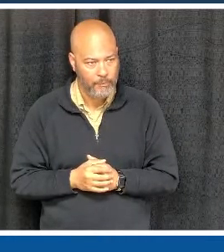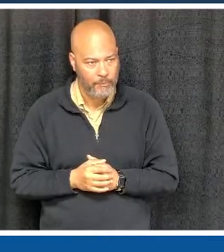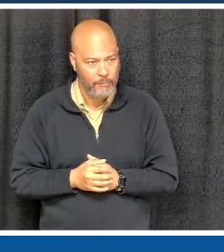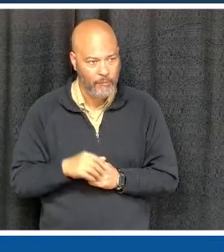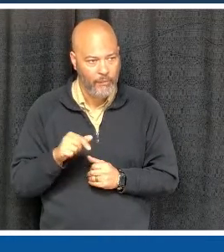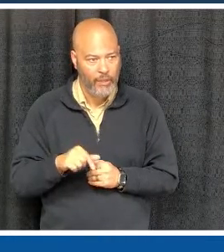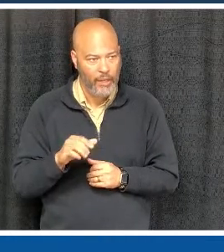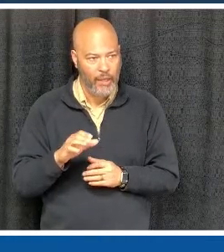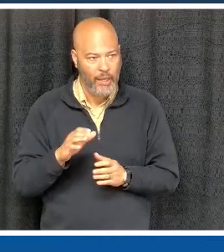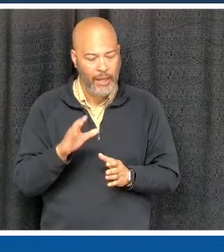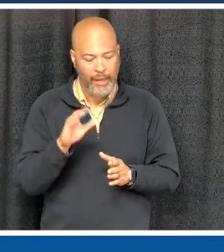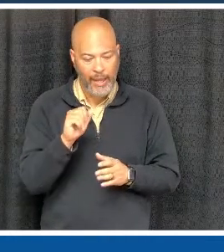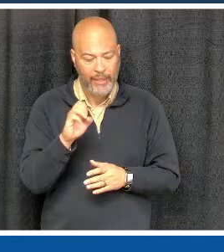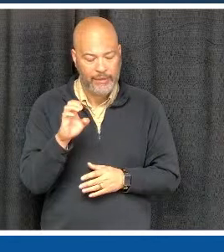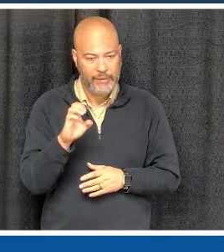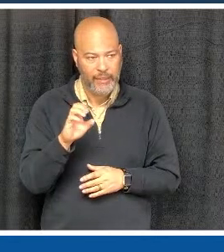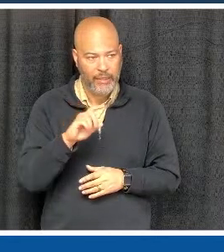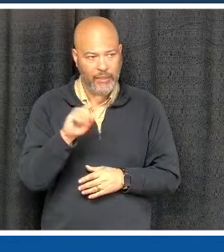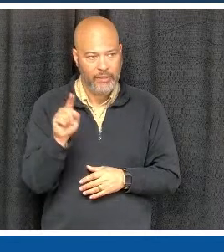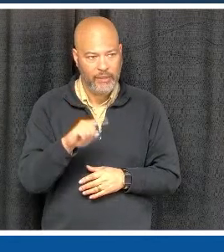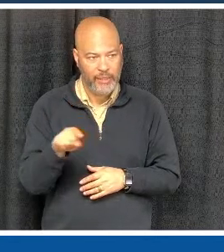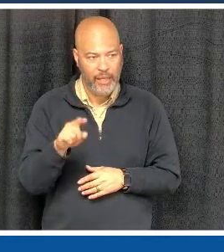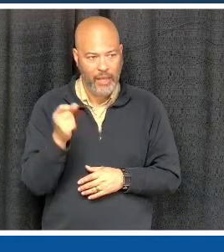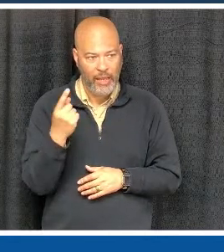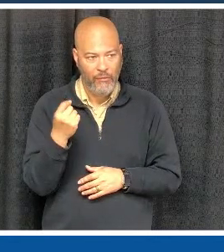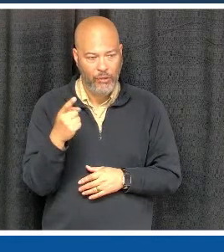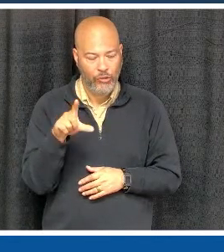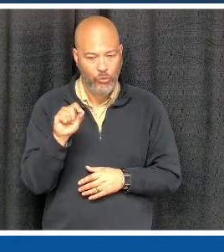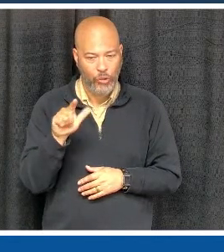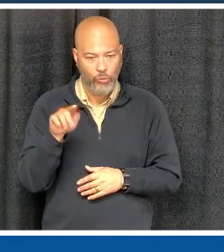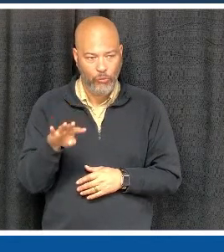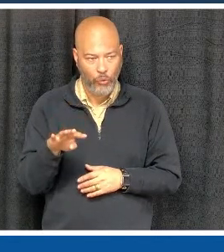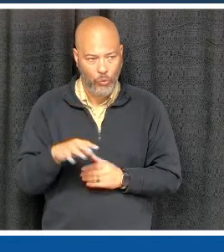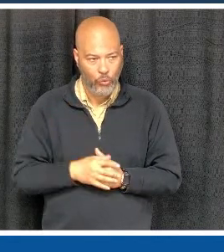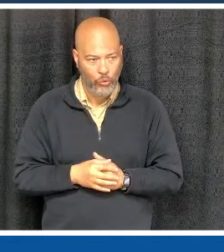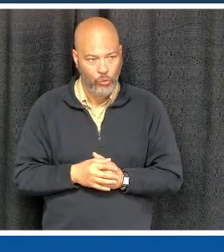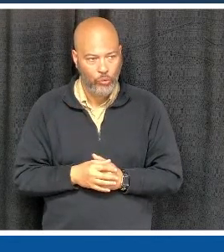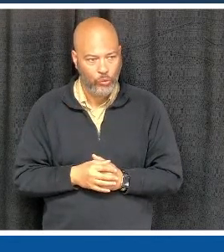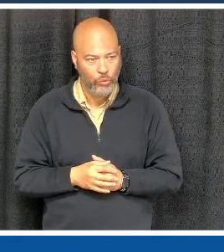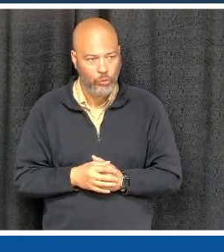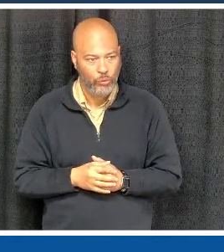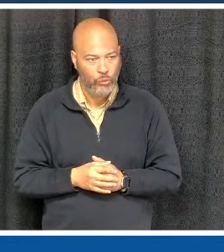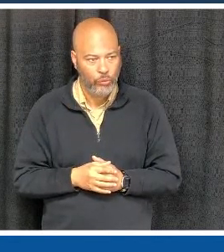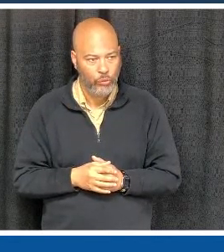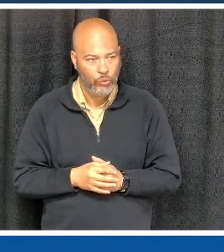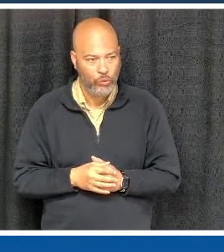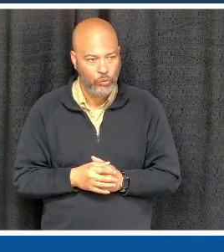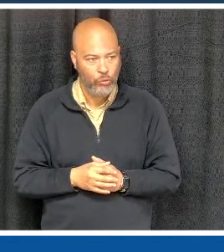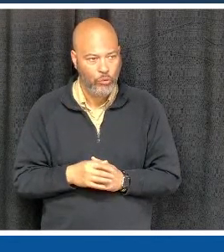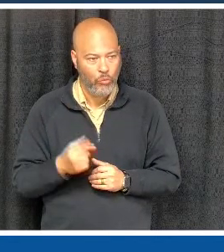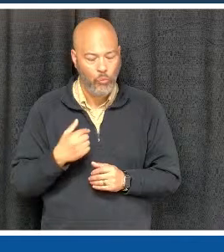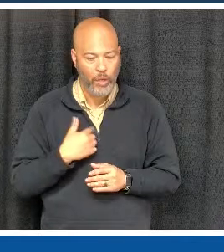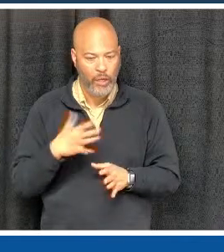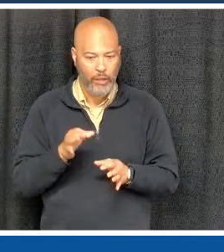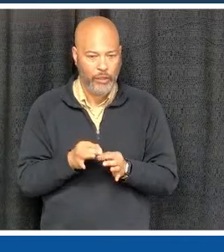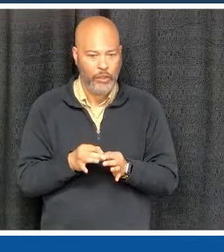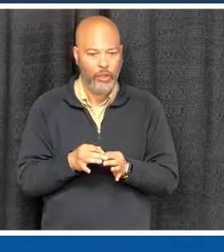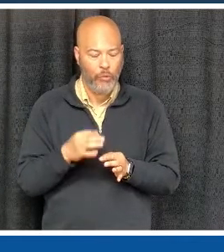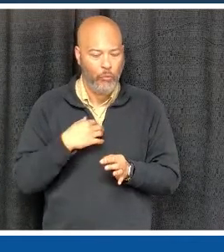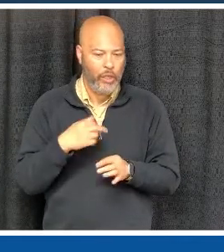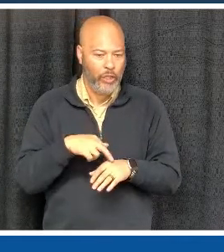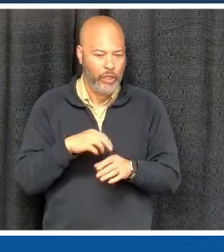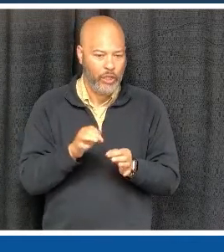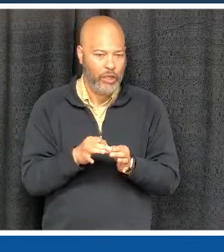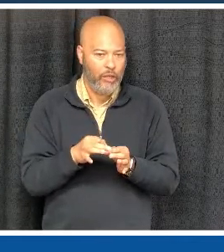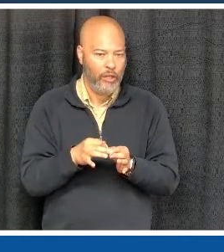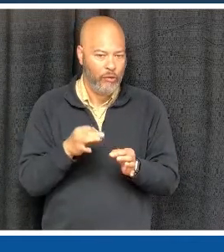This is Planning Commission case Z11. We deferred Z10.